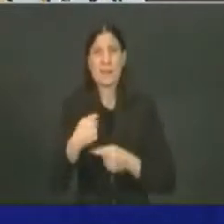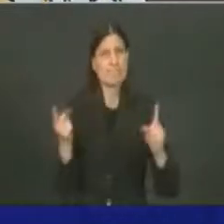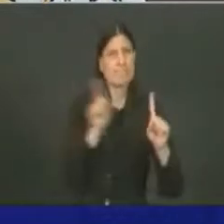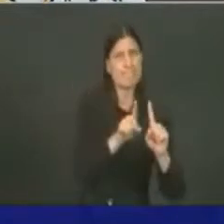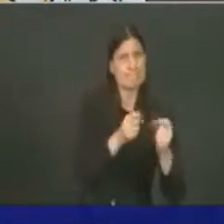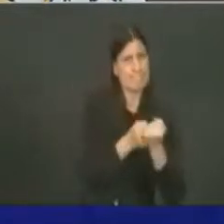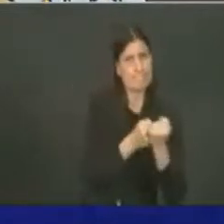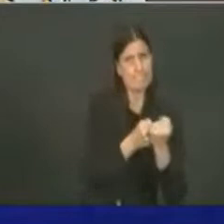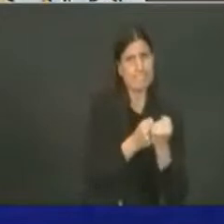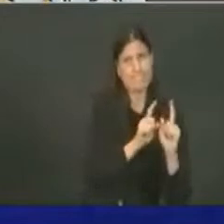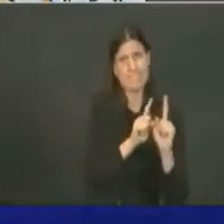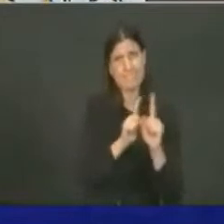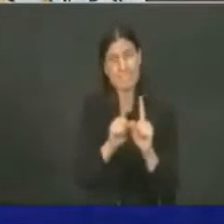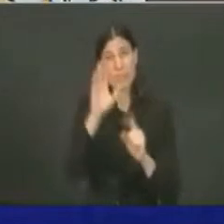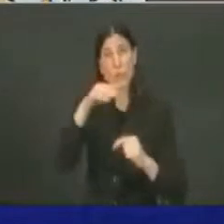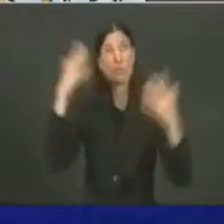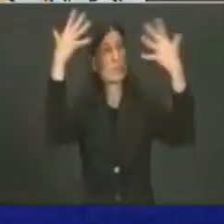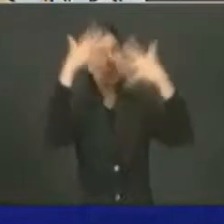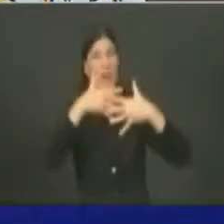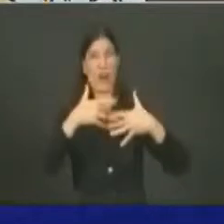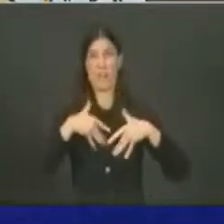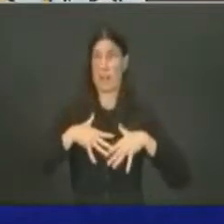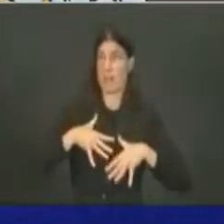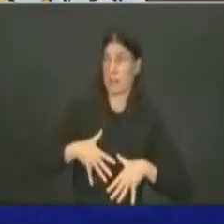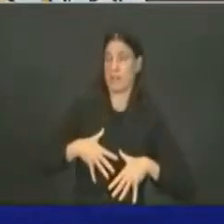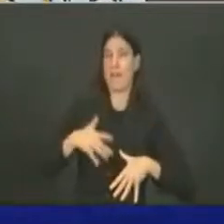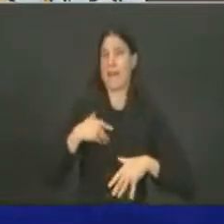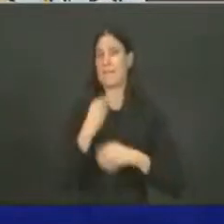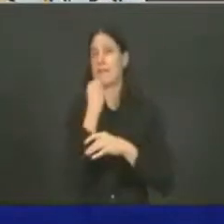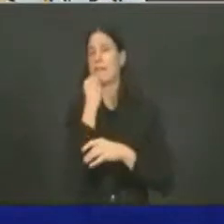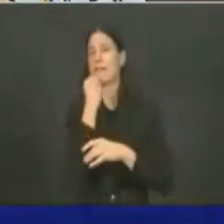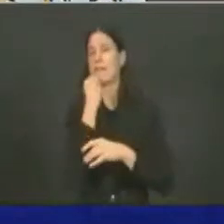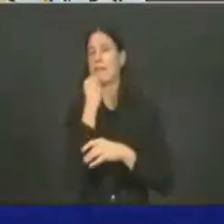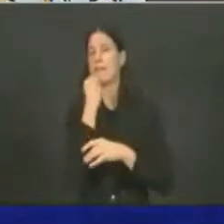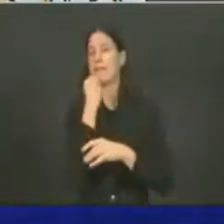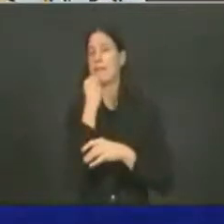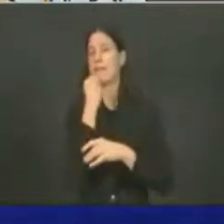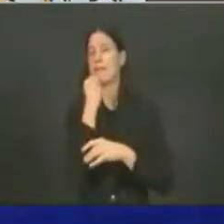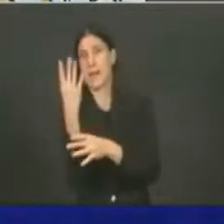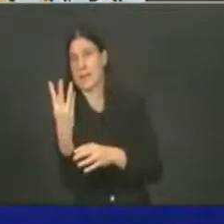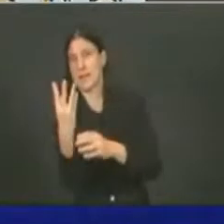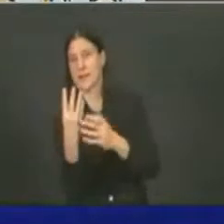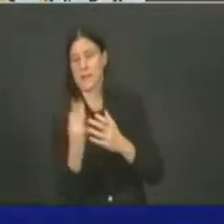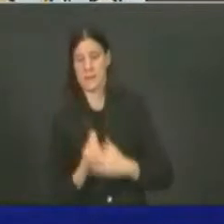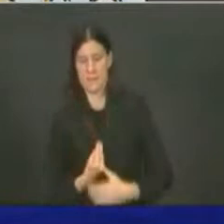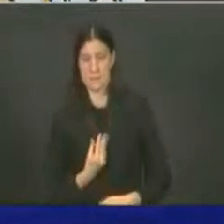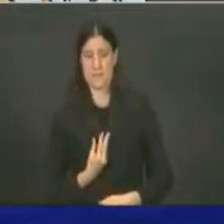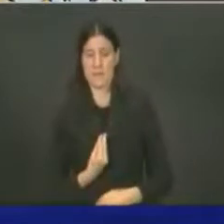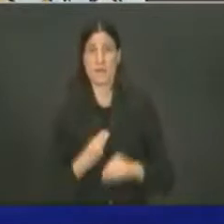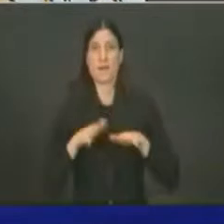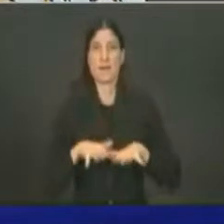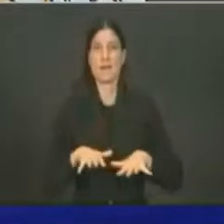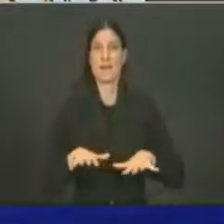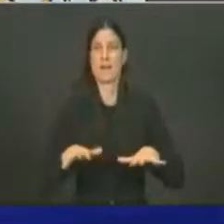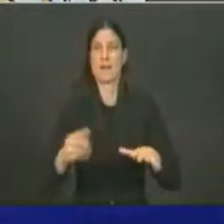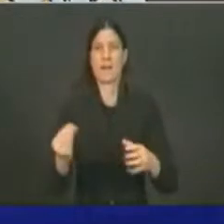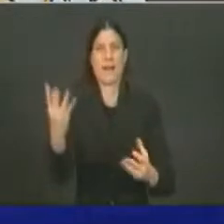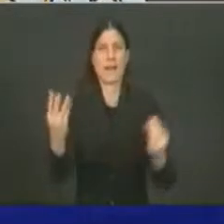in our lives, and we have dug deep to figure out a way to care for others even when we've been